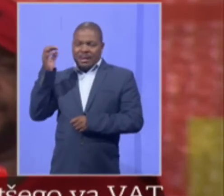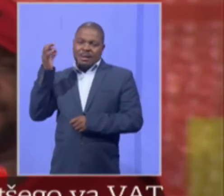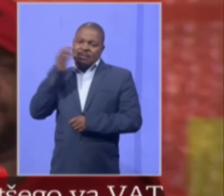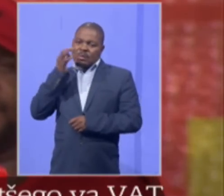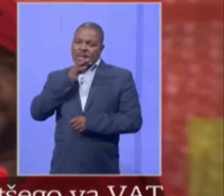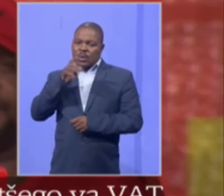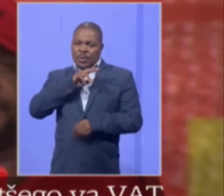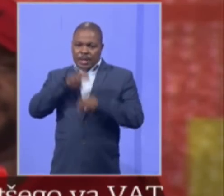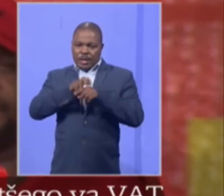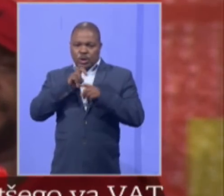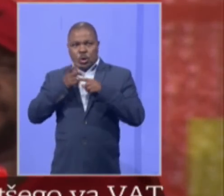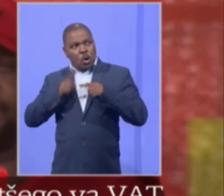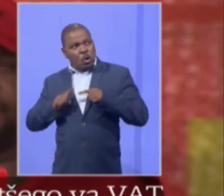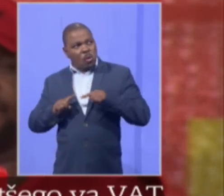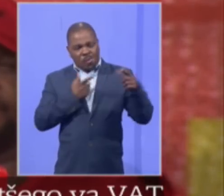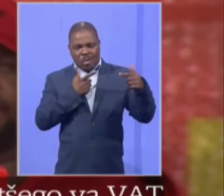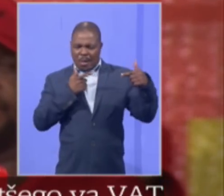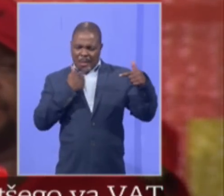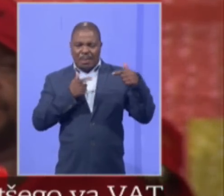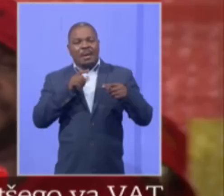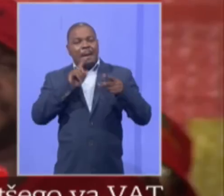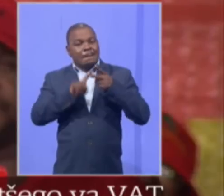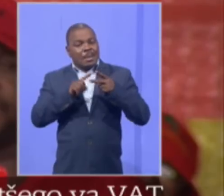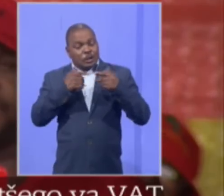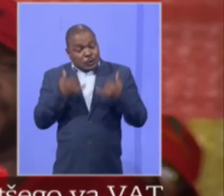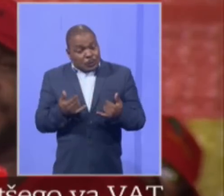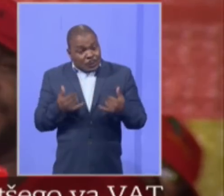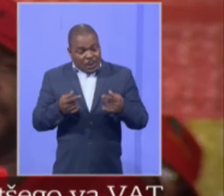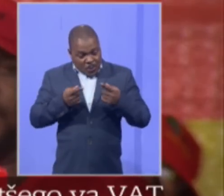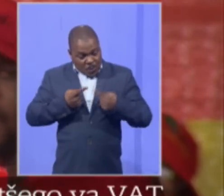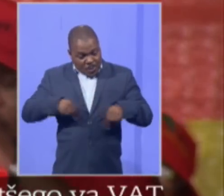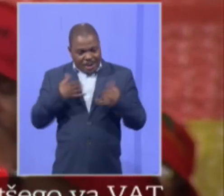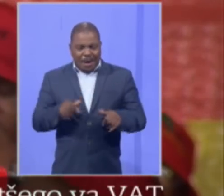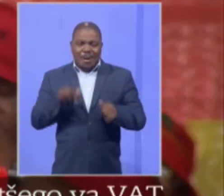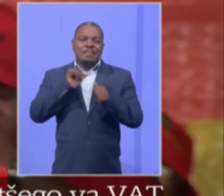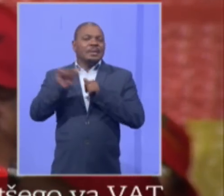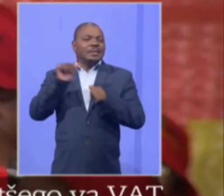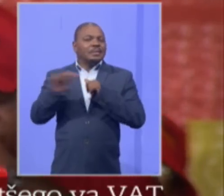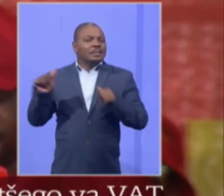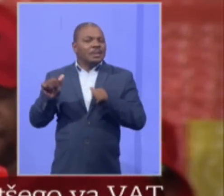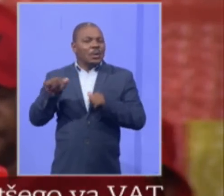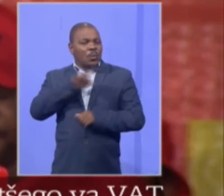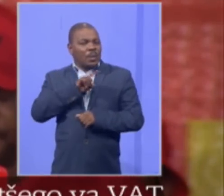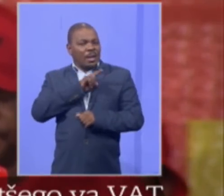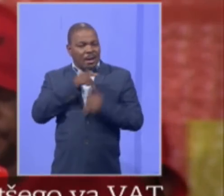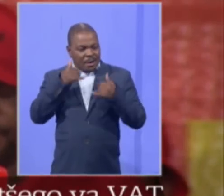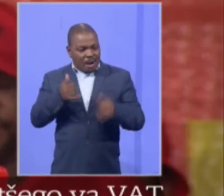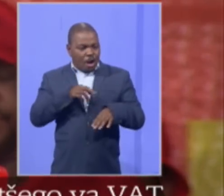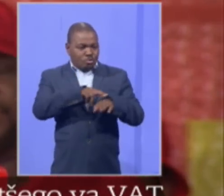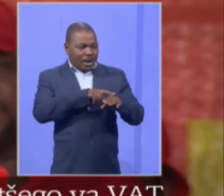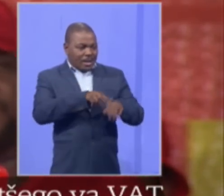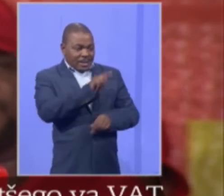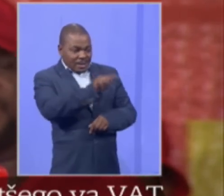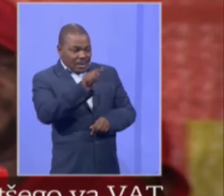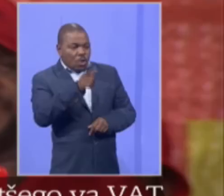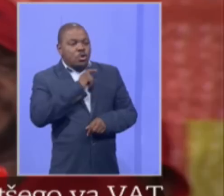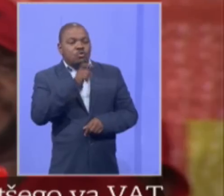be confronted with arms, and that today we are better because we are confronting racists